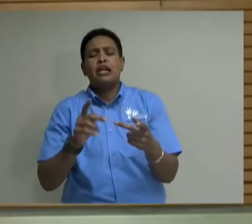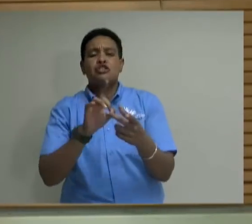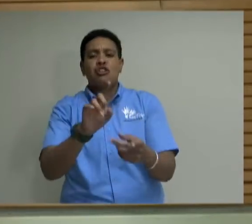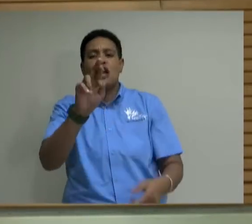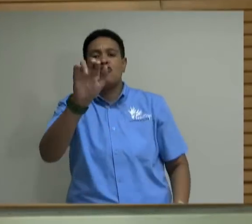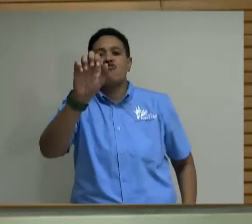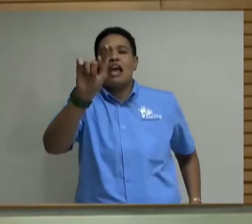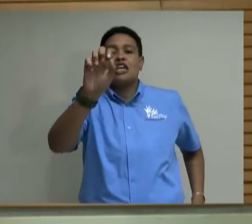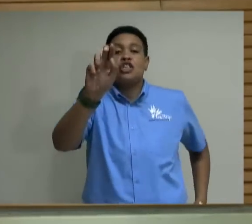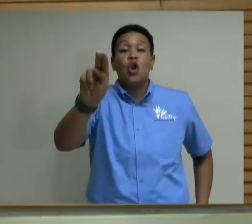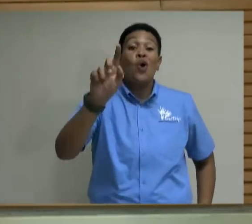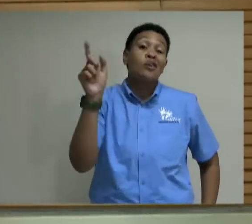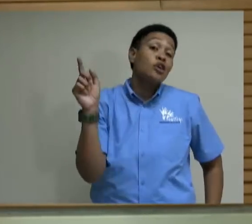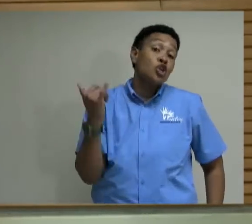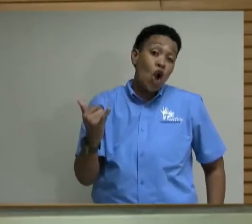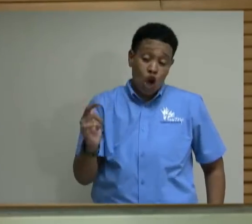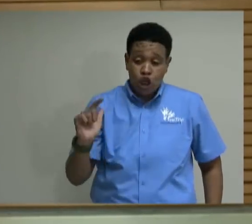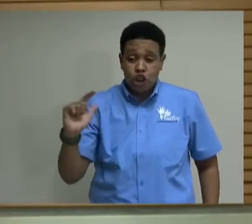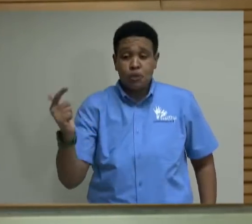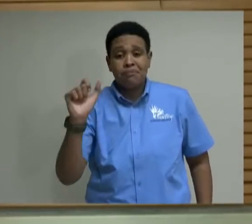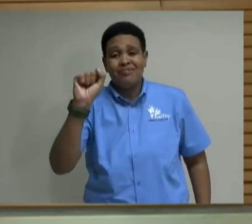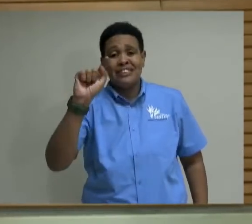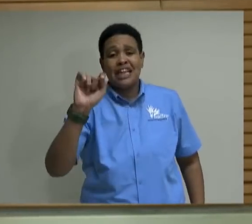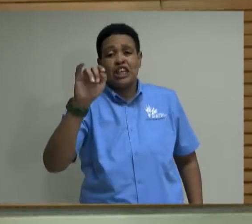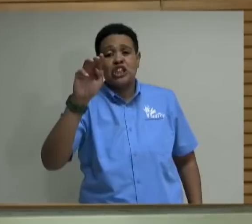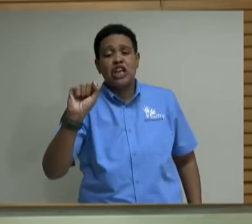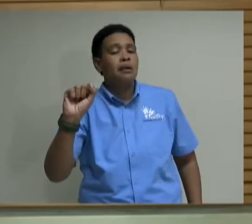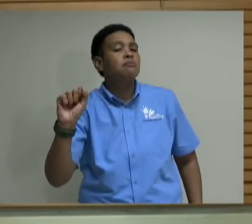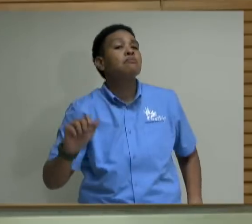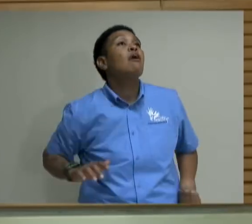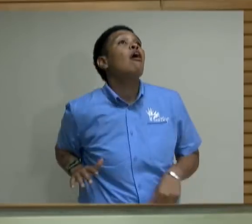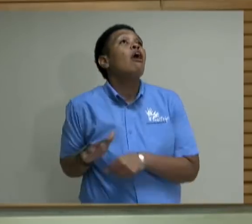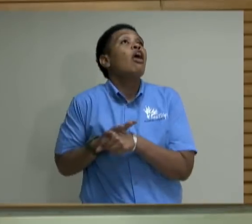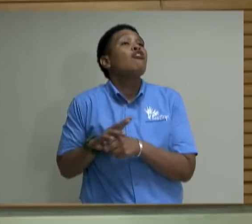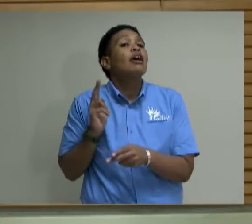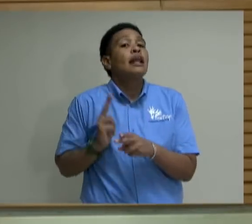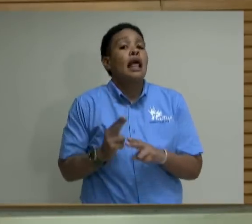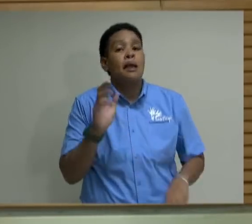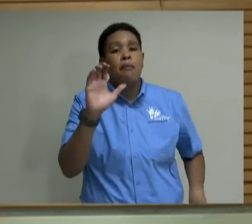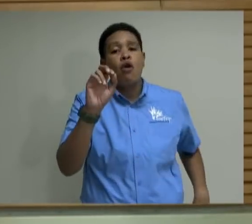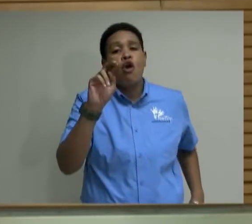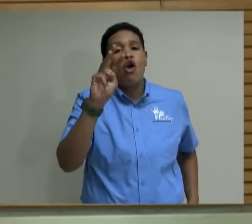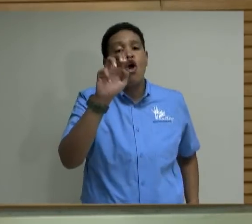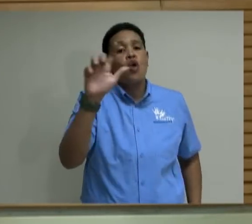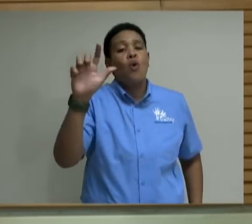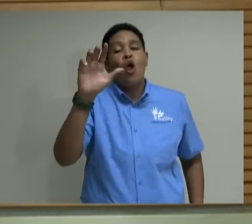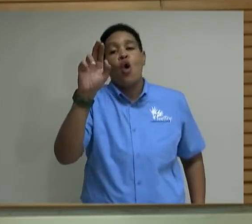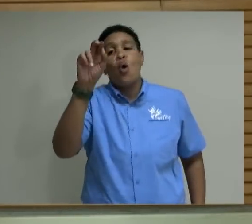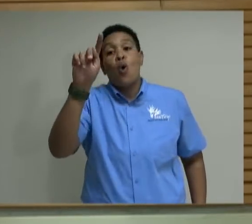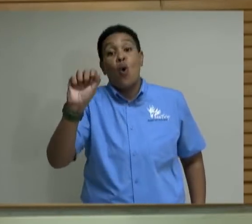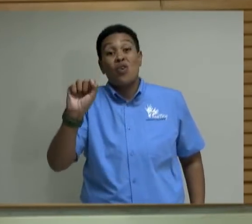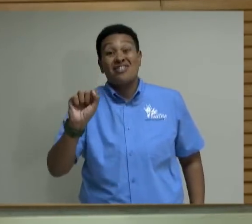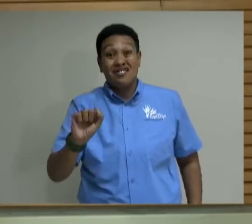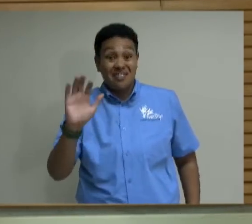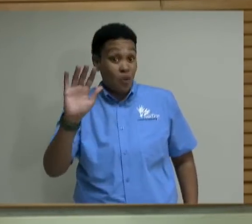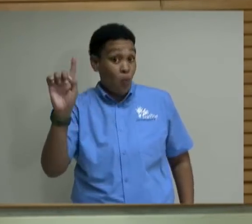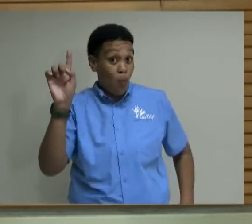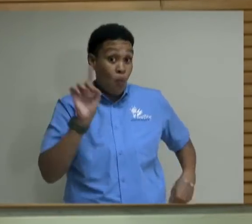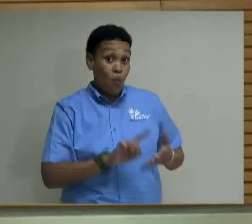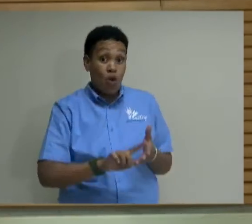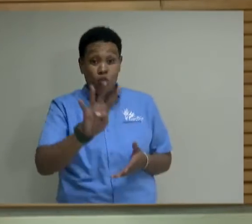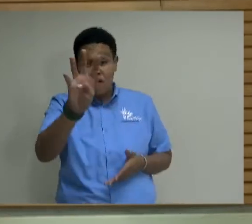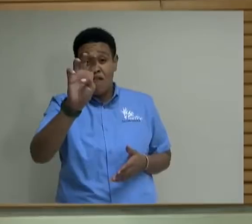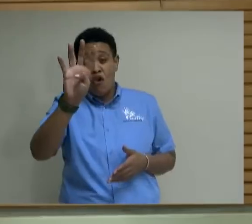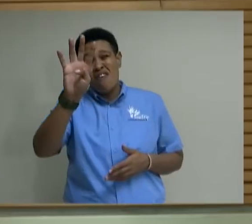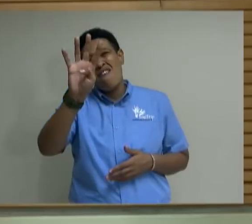In Cornwall Courts in St. James, I visited last week. Some 1,149 premises have